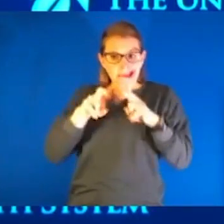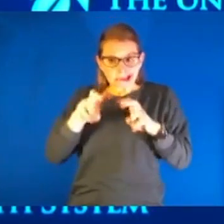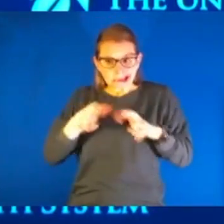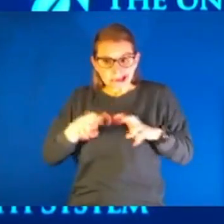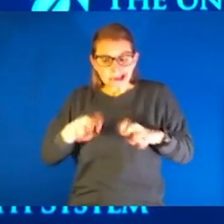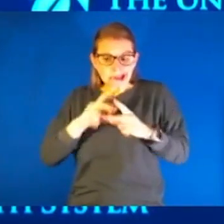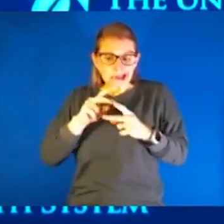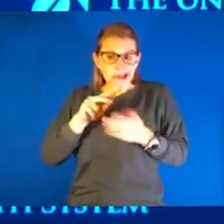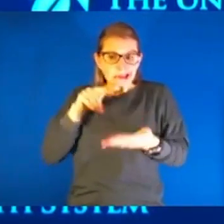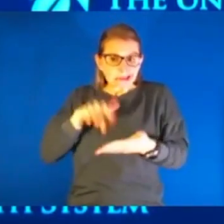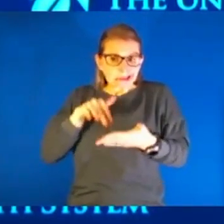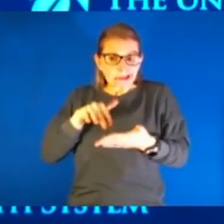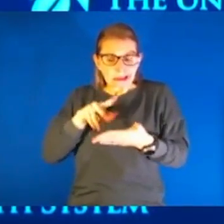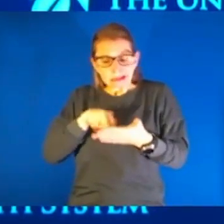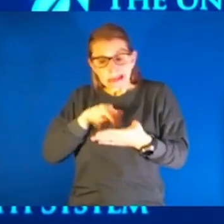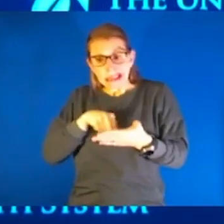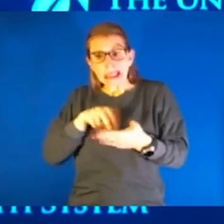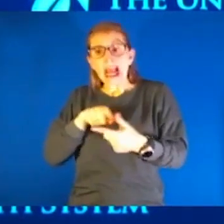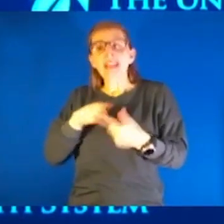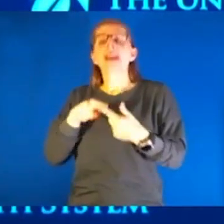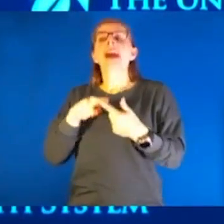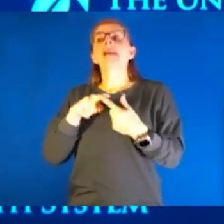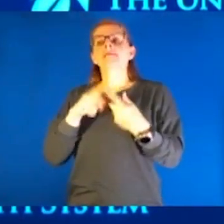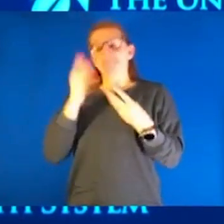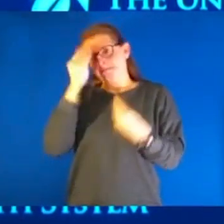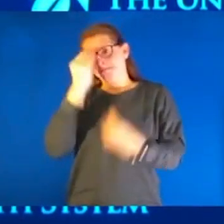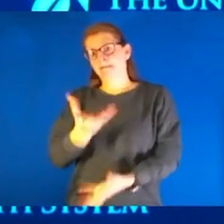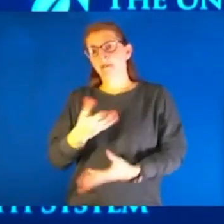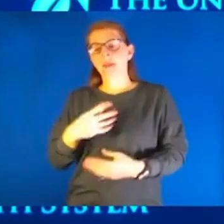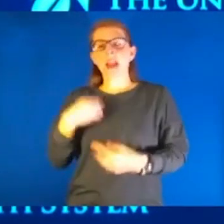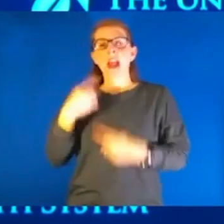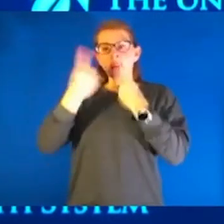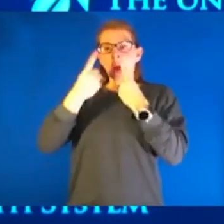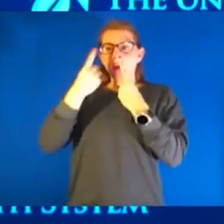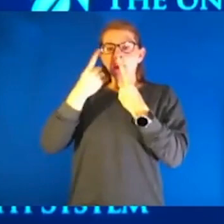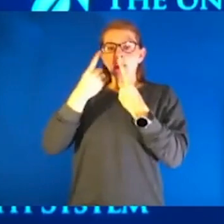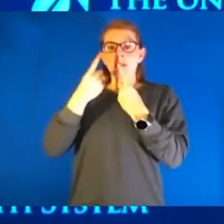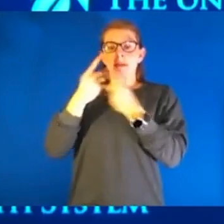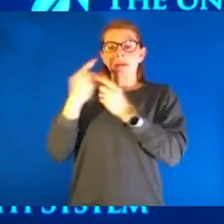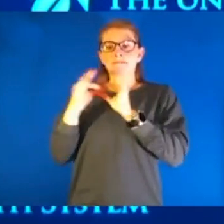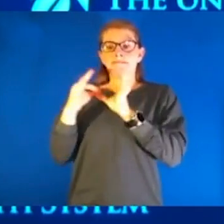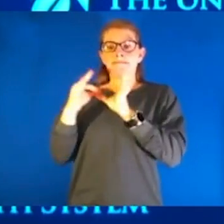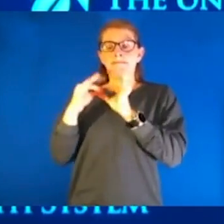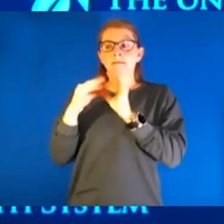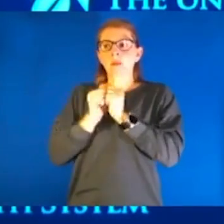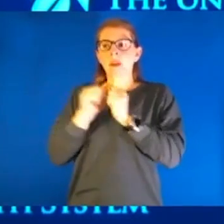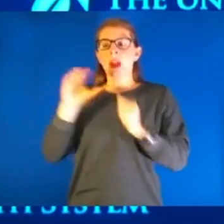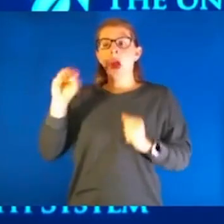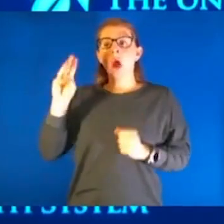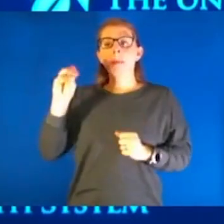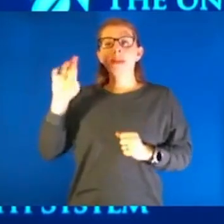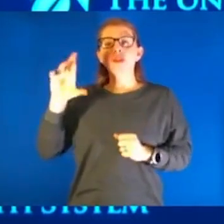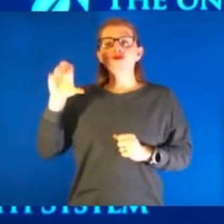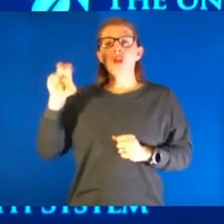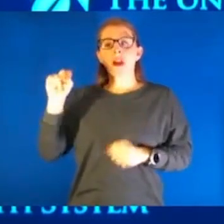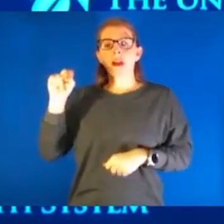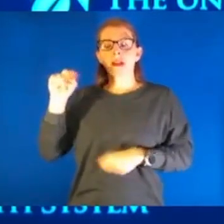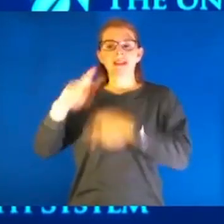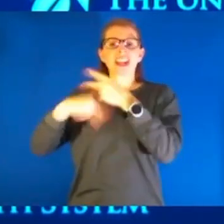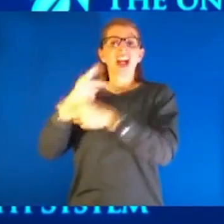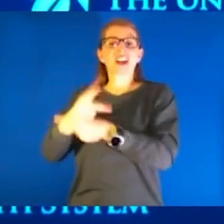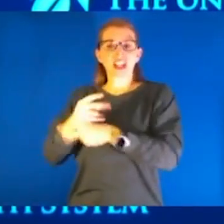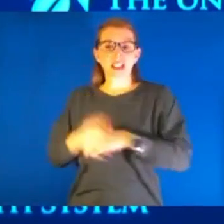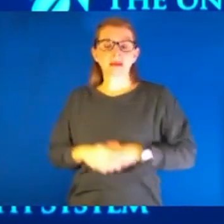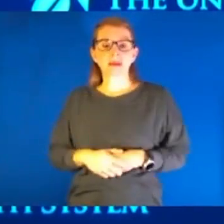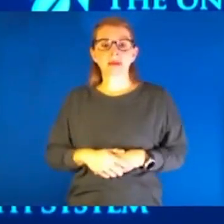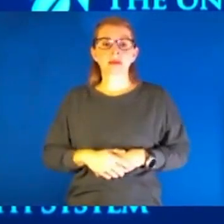then react to it. And I think what we have to be thoughtful about is around the Omicron virus or variant is that it